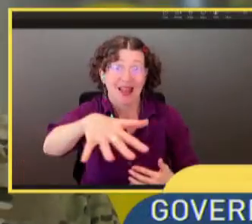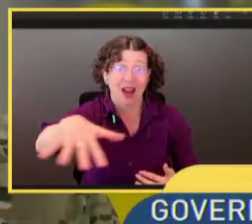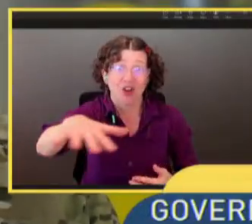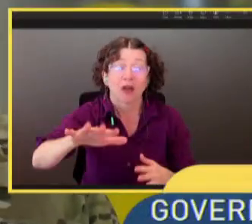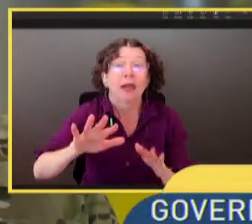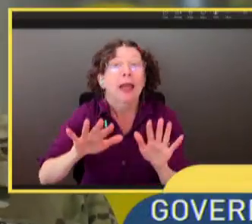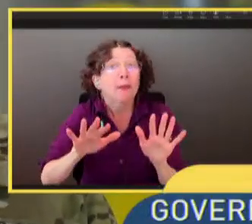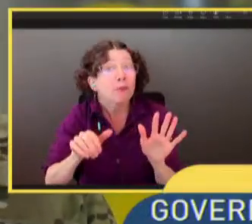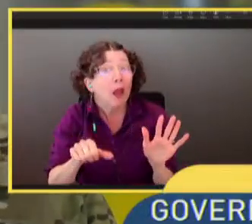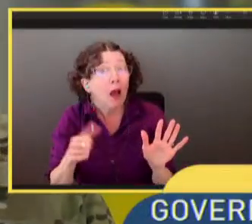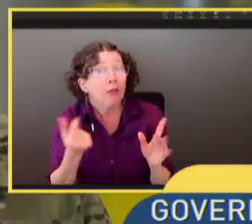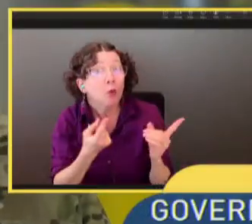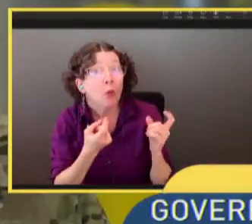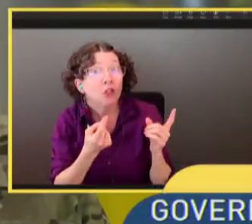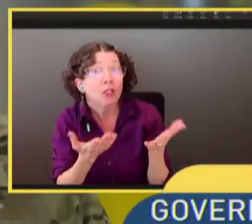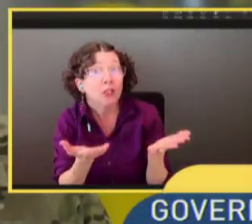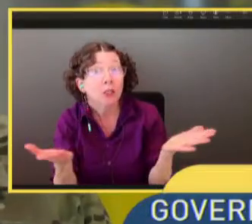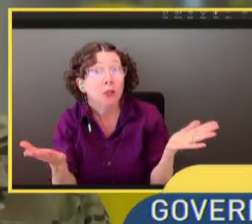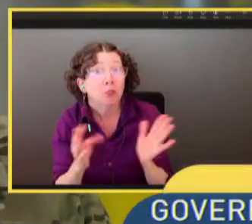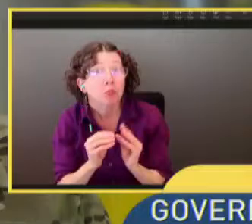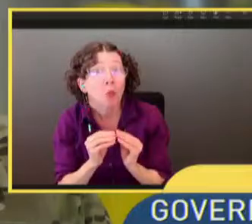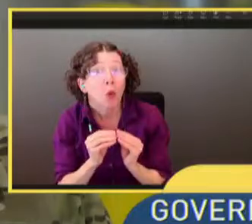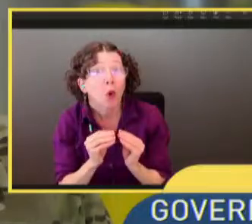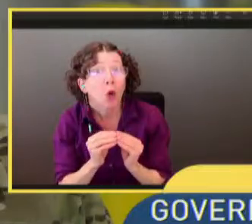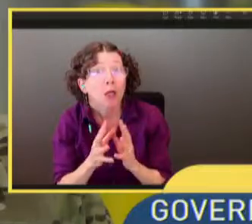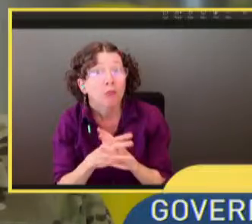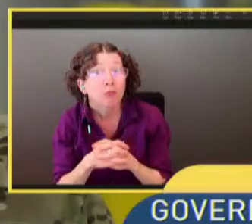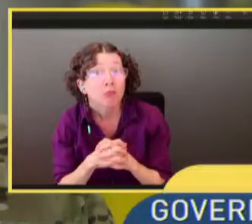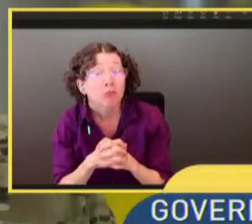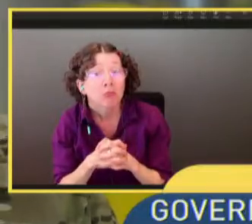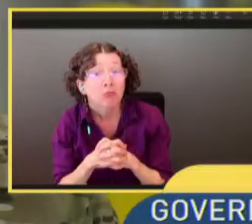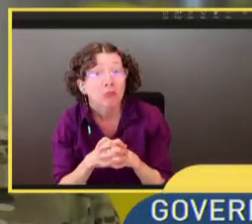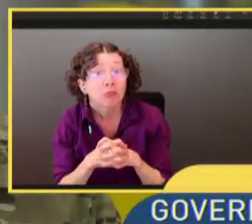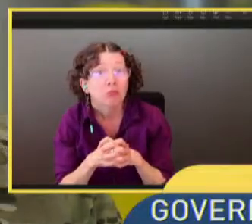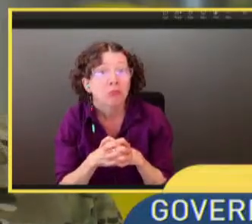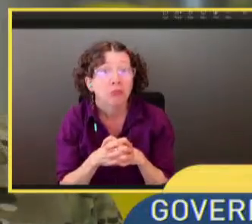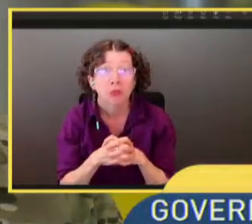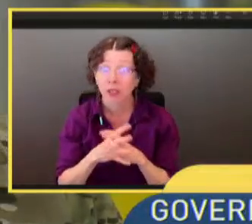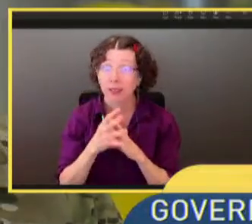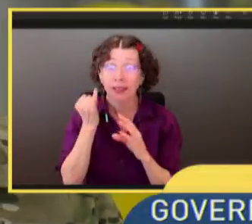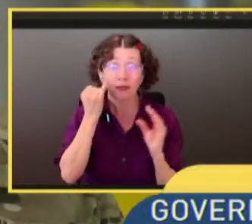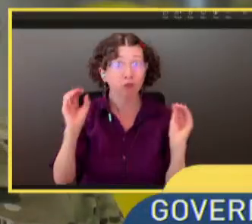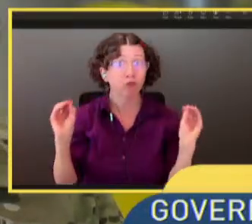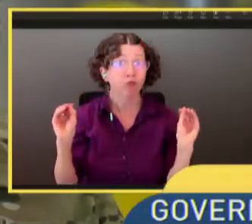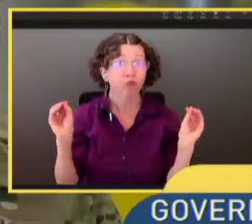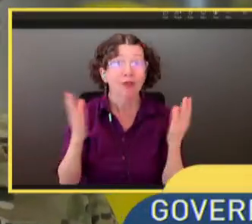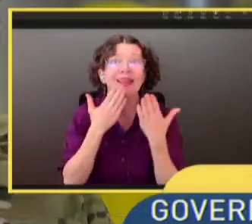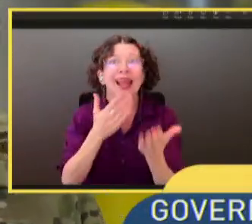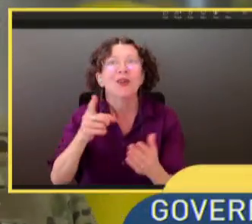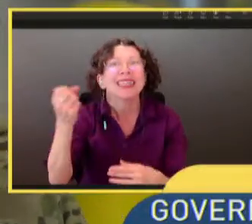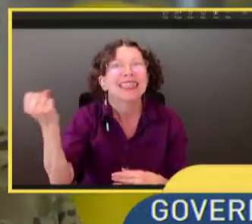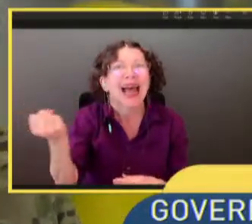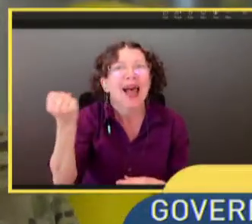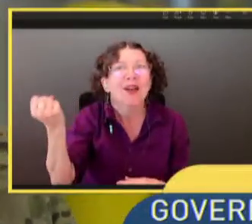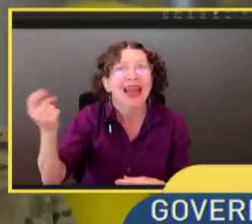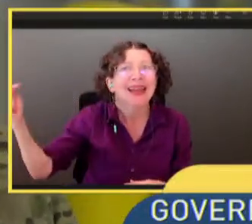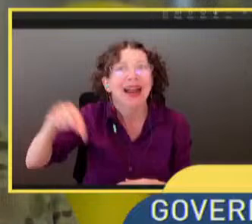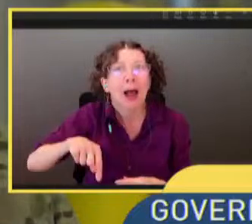engage on moving forward to make sure we repair it and make it as safe as possible for residents here. Girmay, anything you want to add